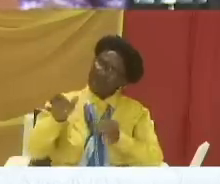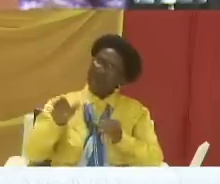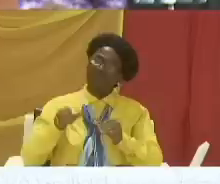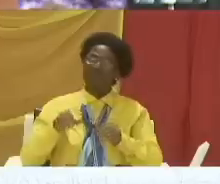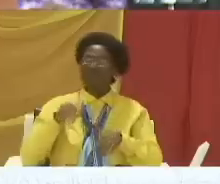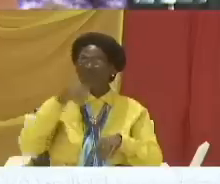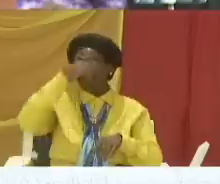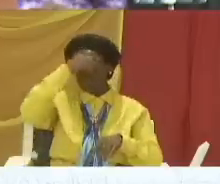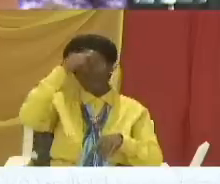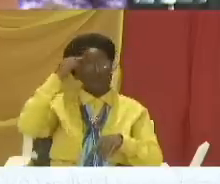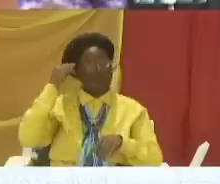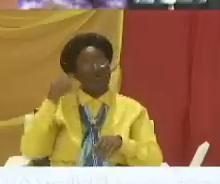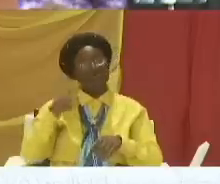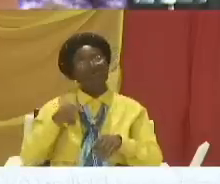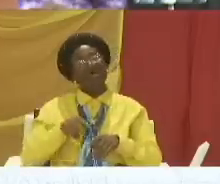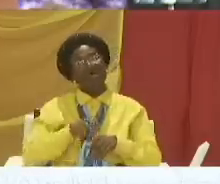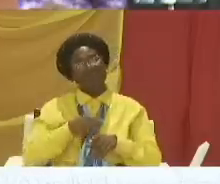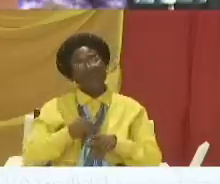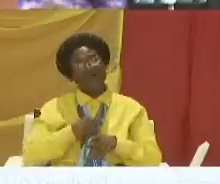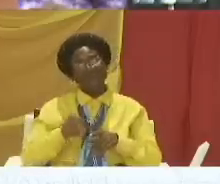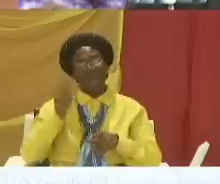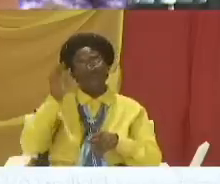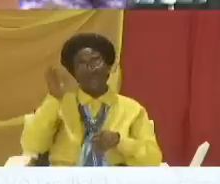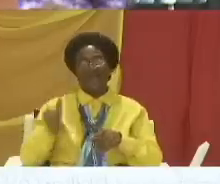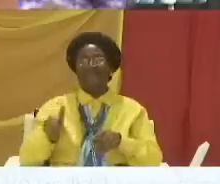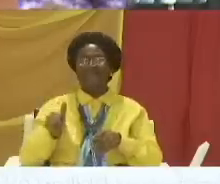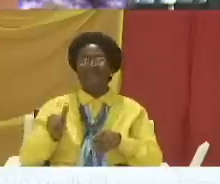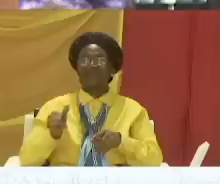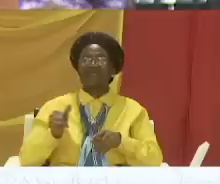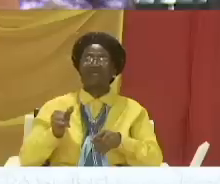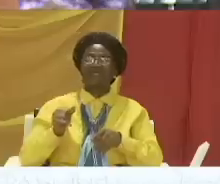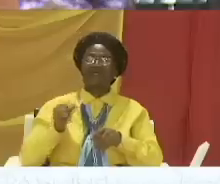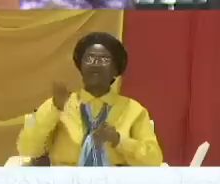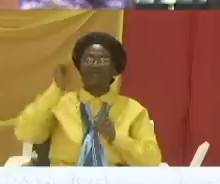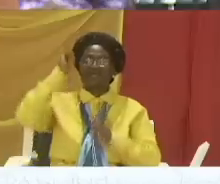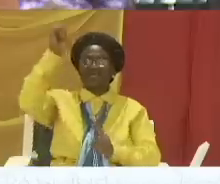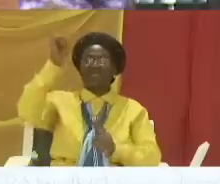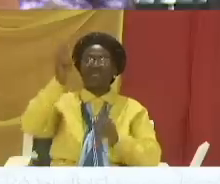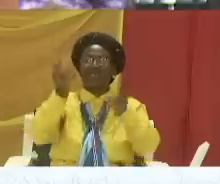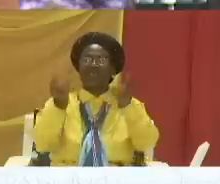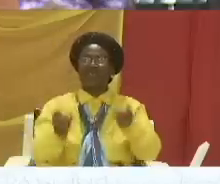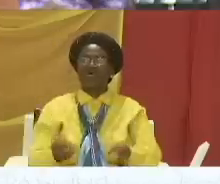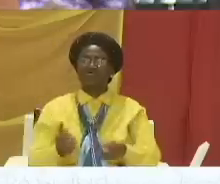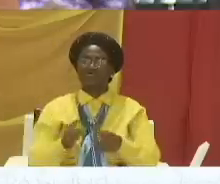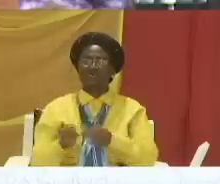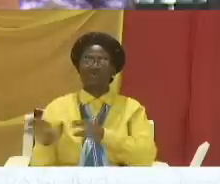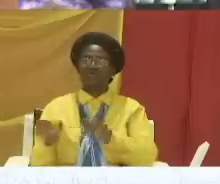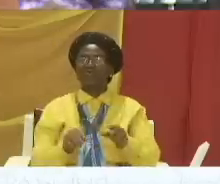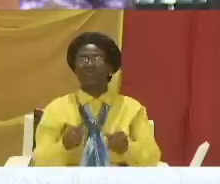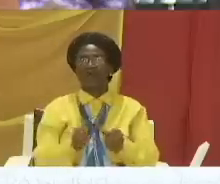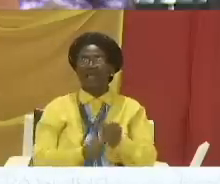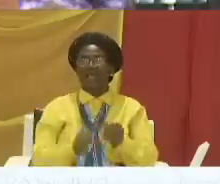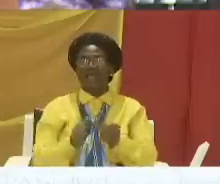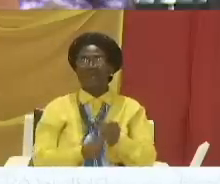because practically he wants to do everything